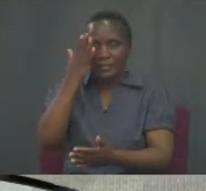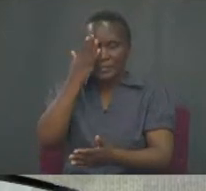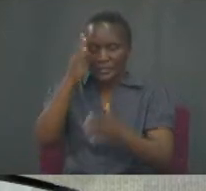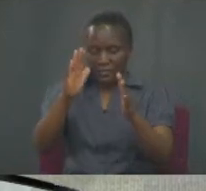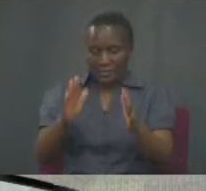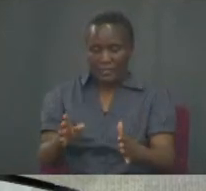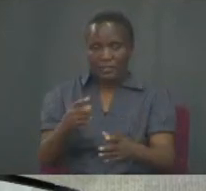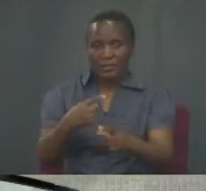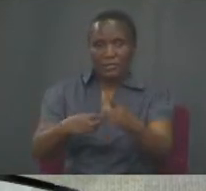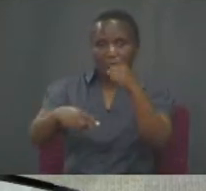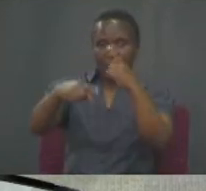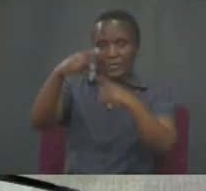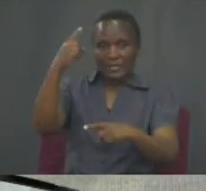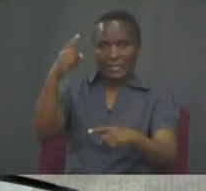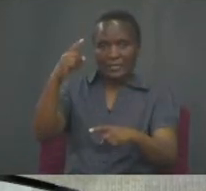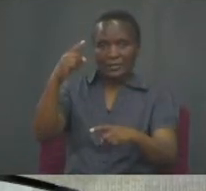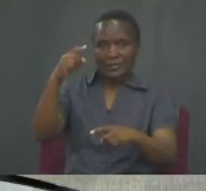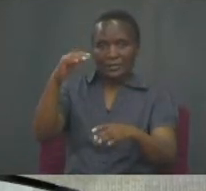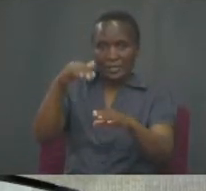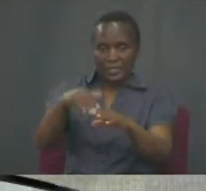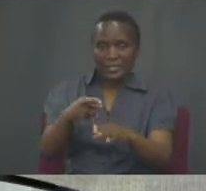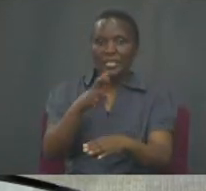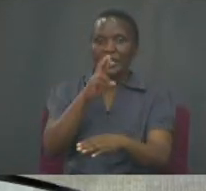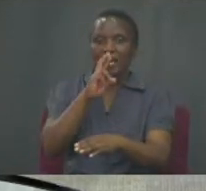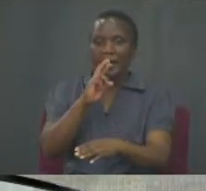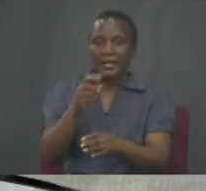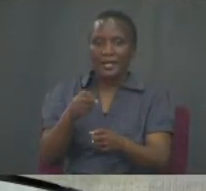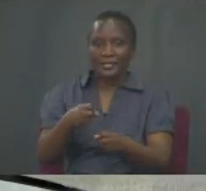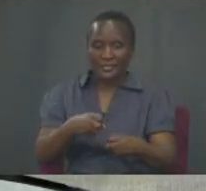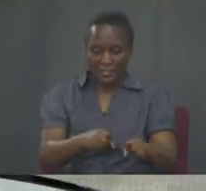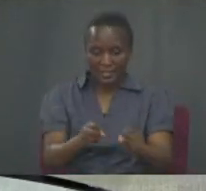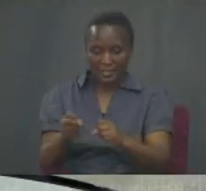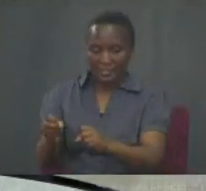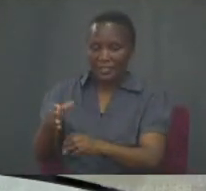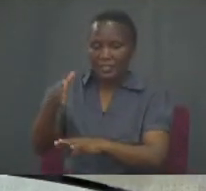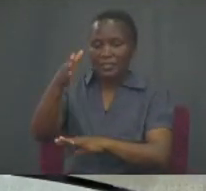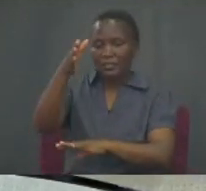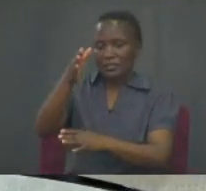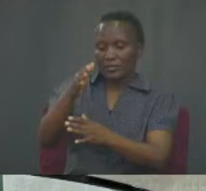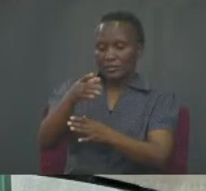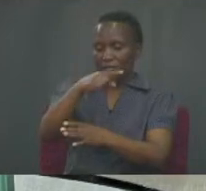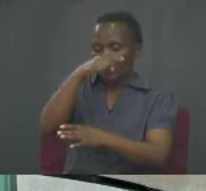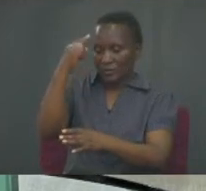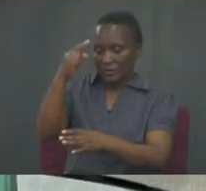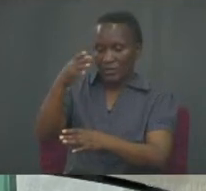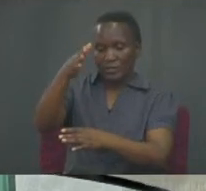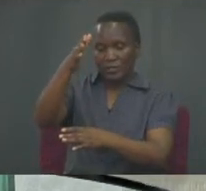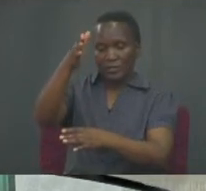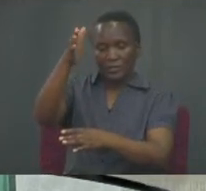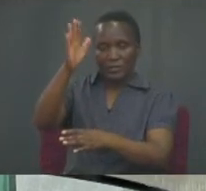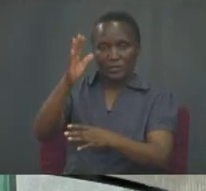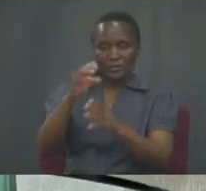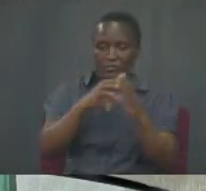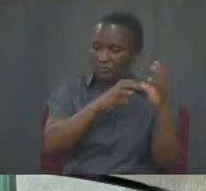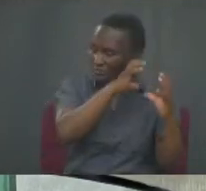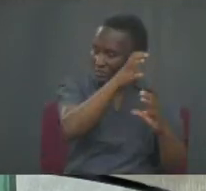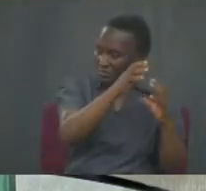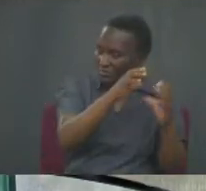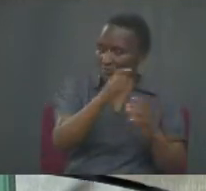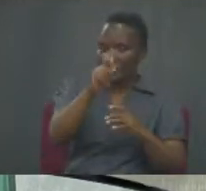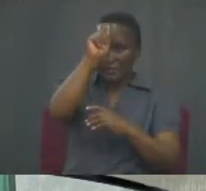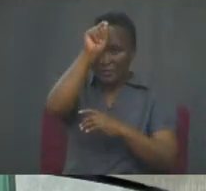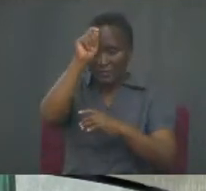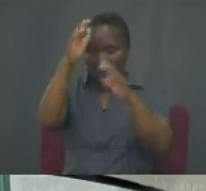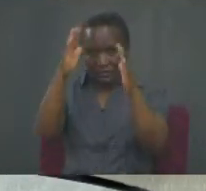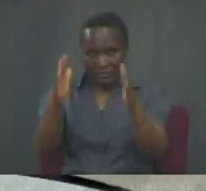sea. The Red Sea, because God discomfited the Egyptians. How can you not have faith in